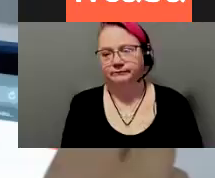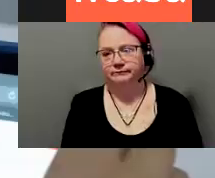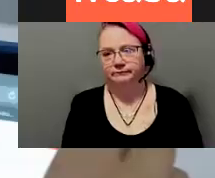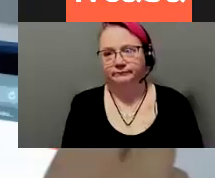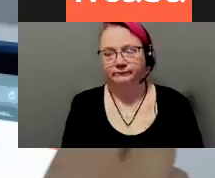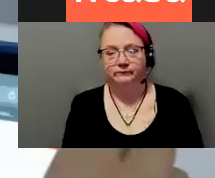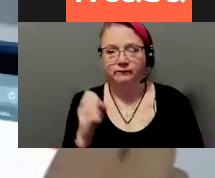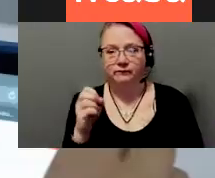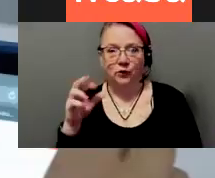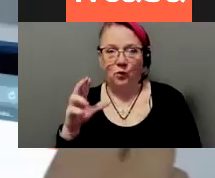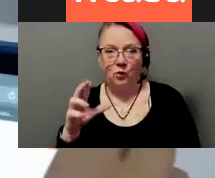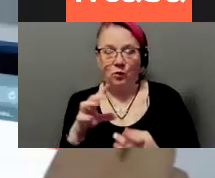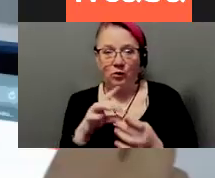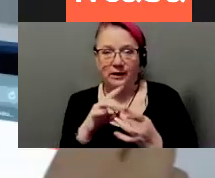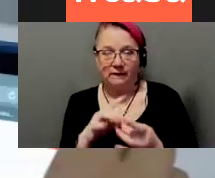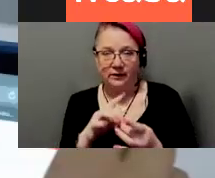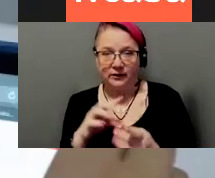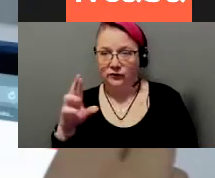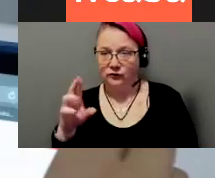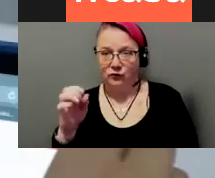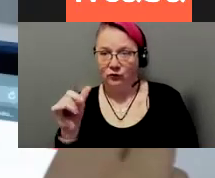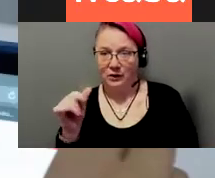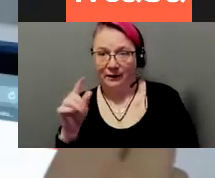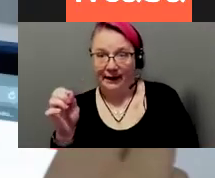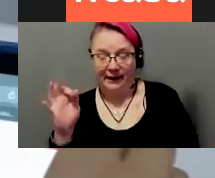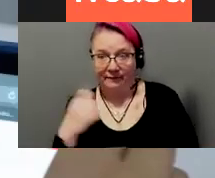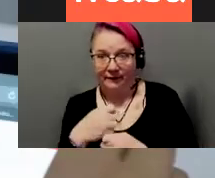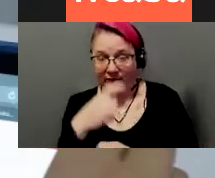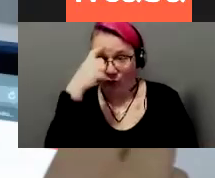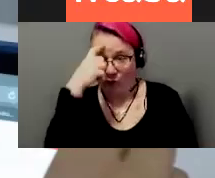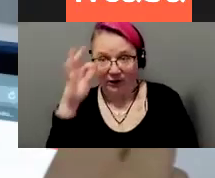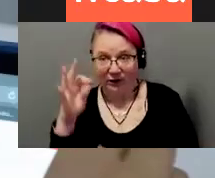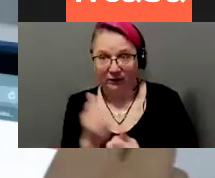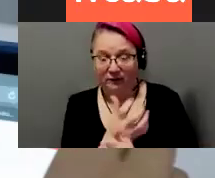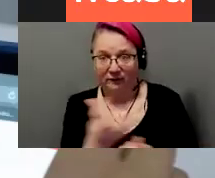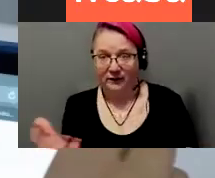Or even just relate? What if this makes you think of anything?